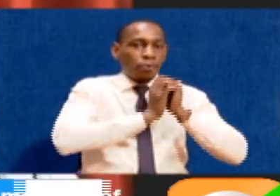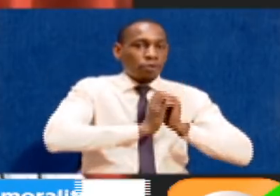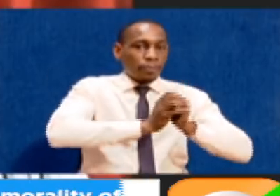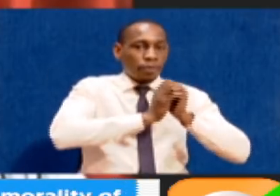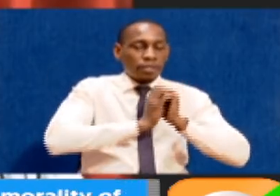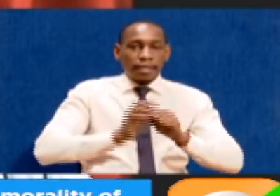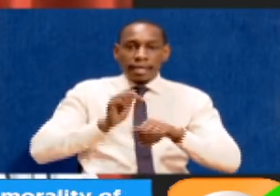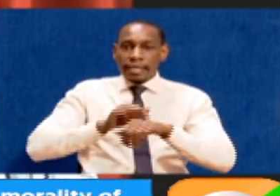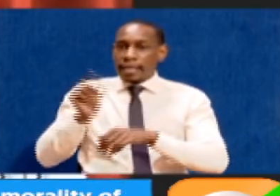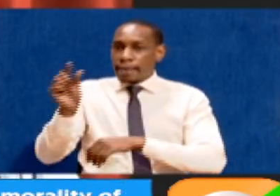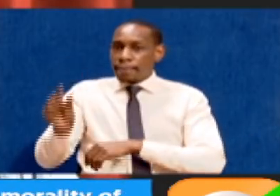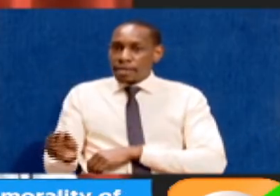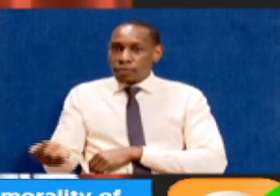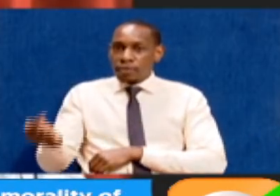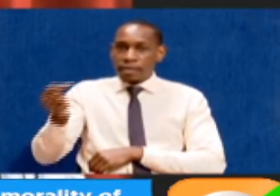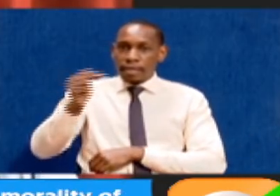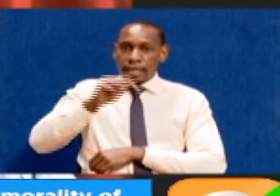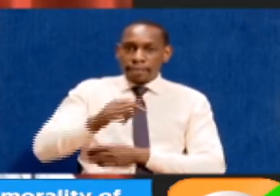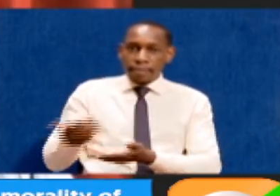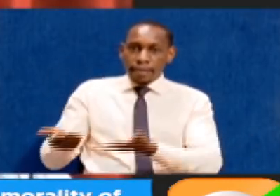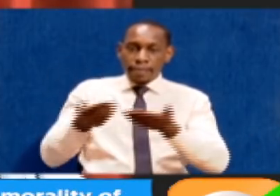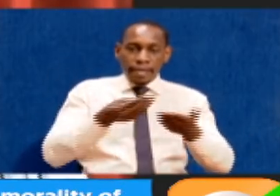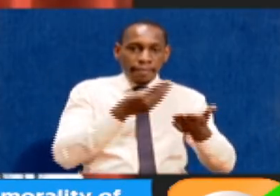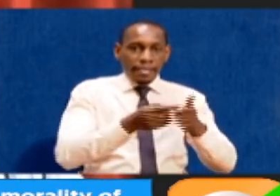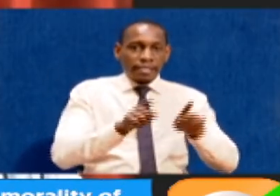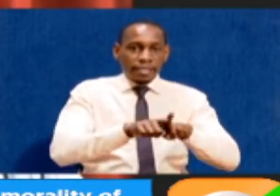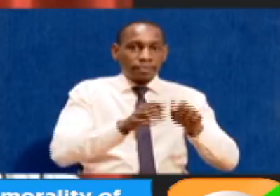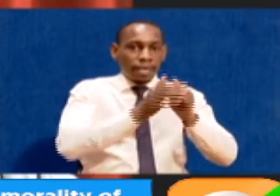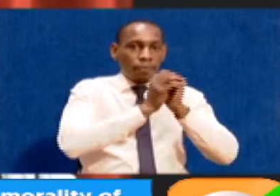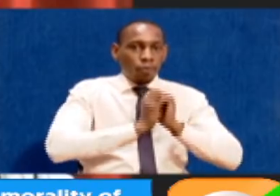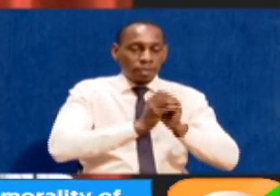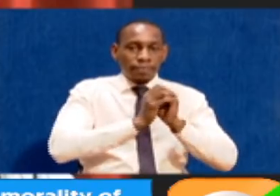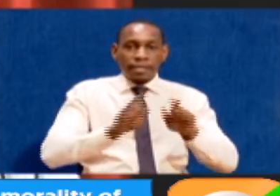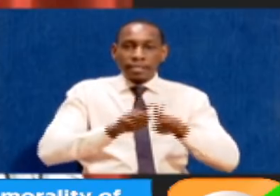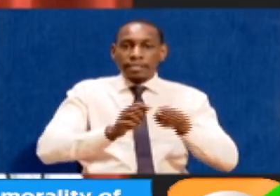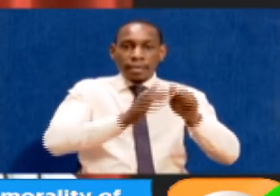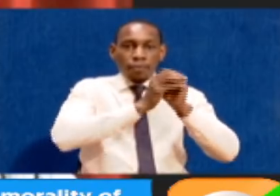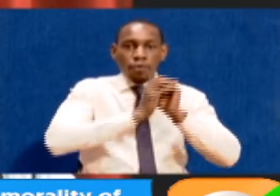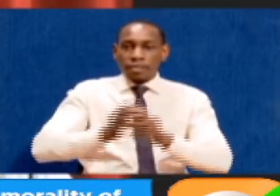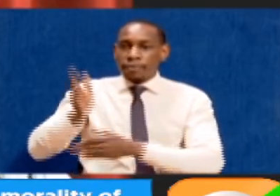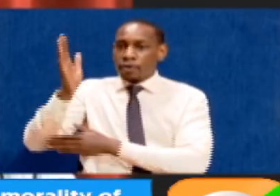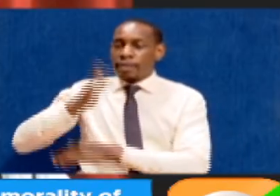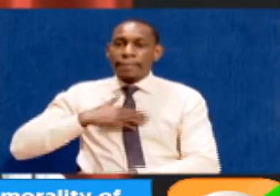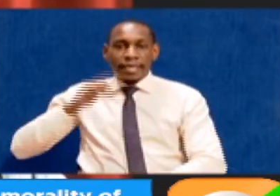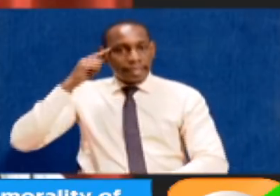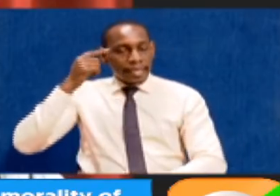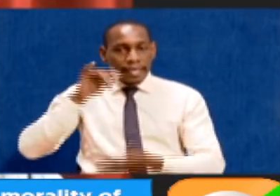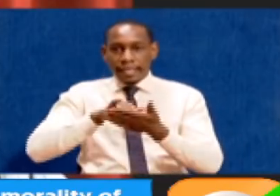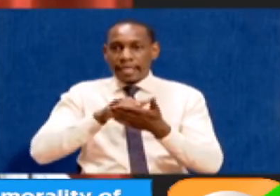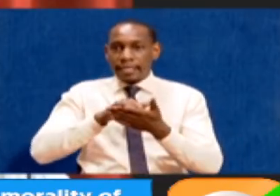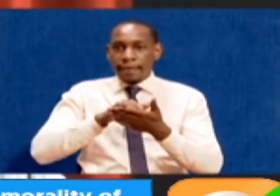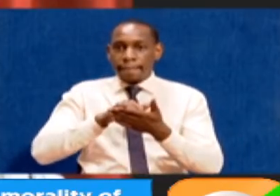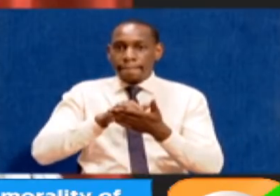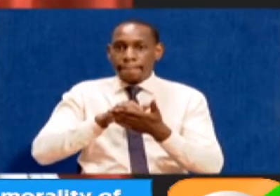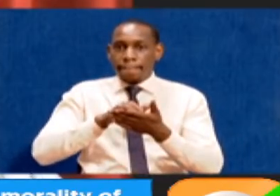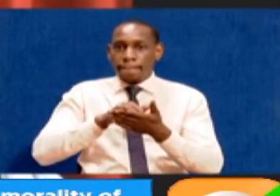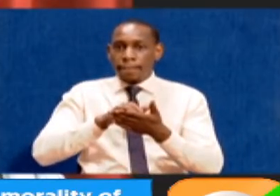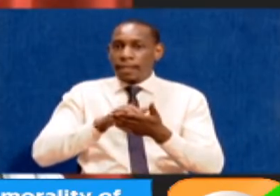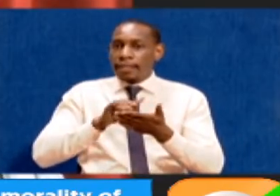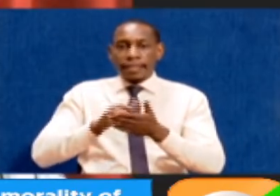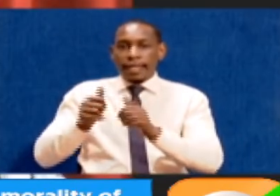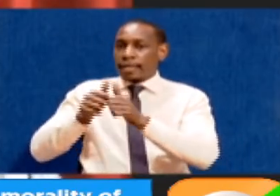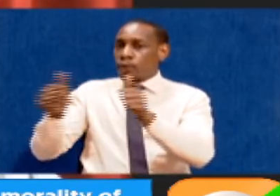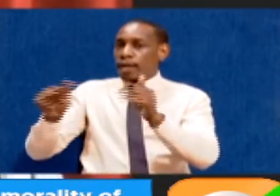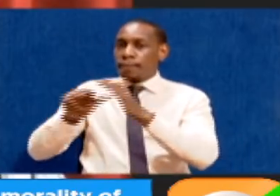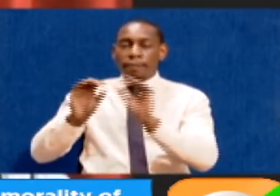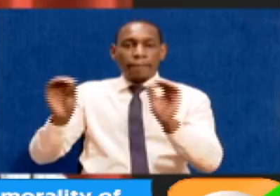worshiping. When they bring in their money and they are worshiping God, I think for me that is